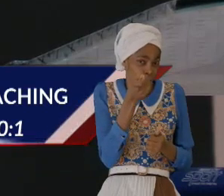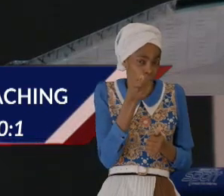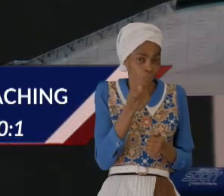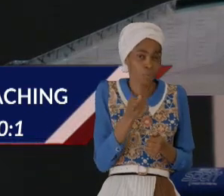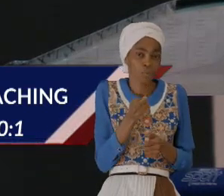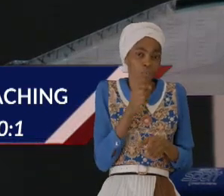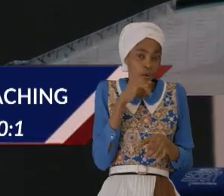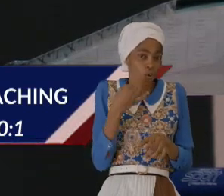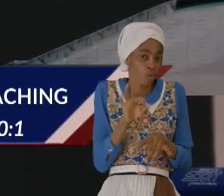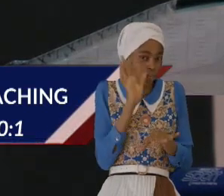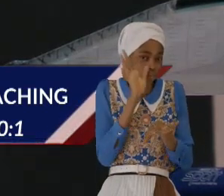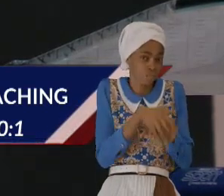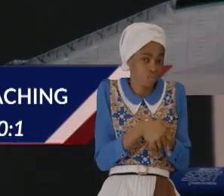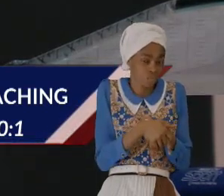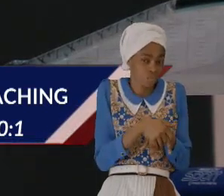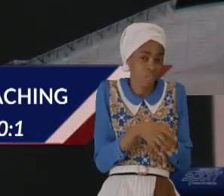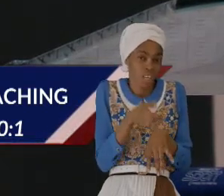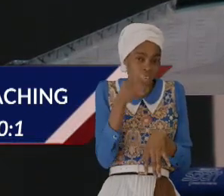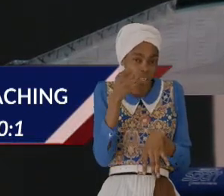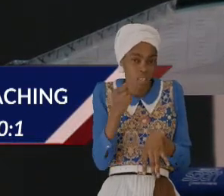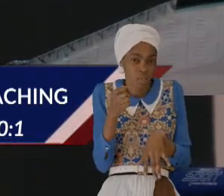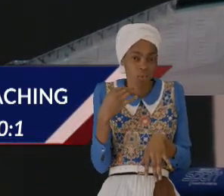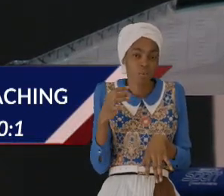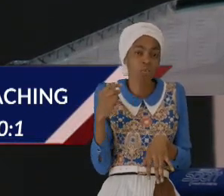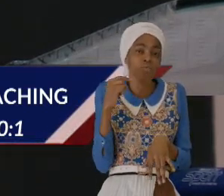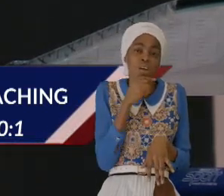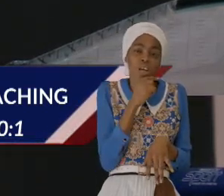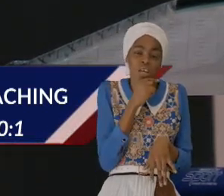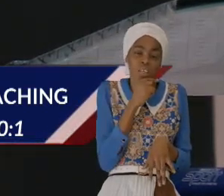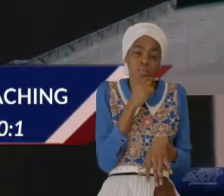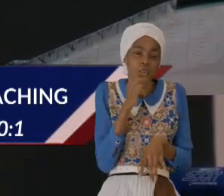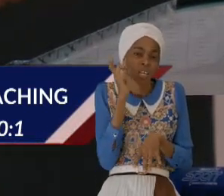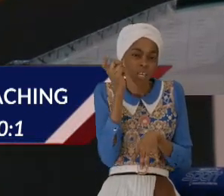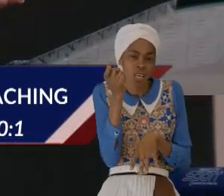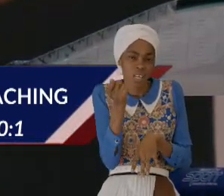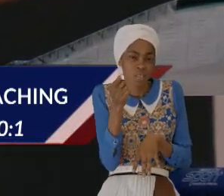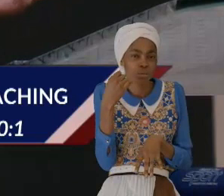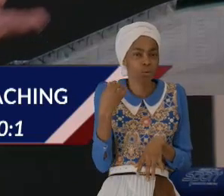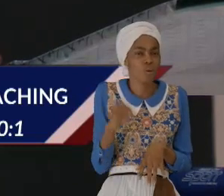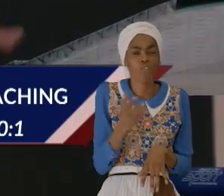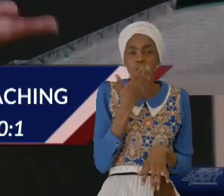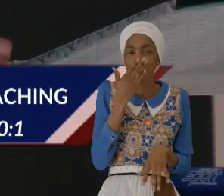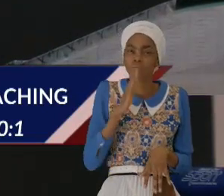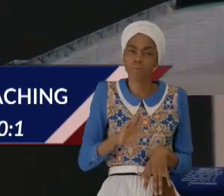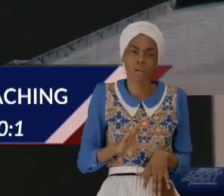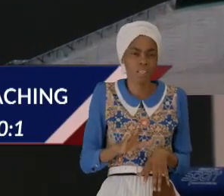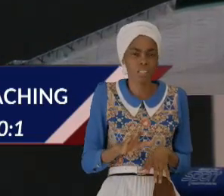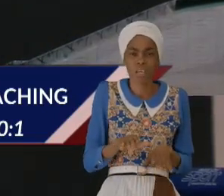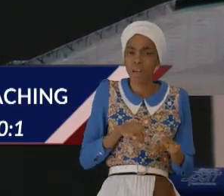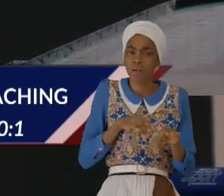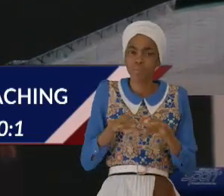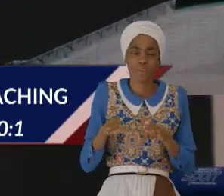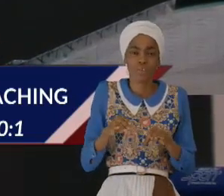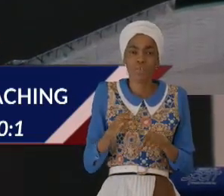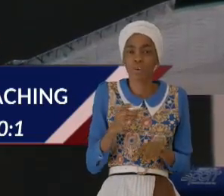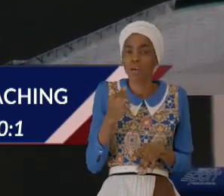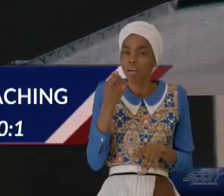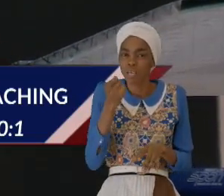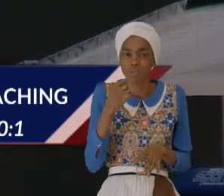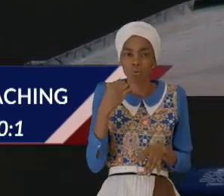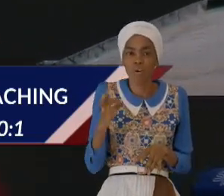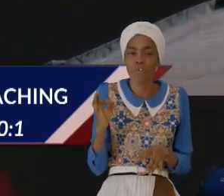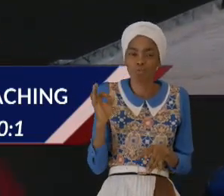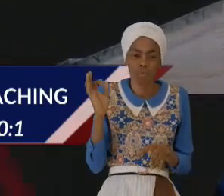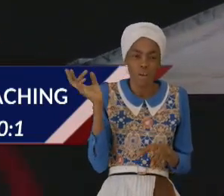of insincerity, of misbehavior, of misinterpretation of the word of God.